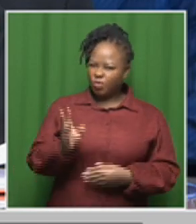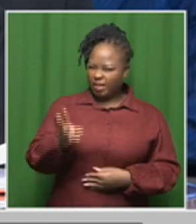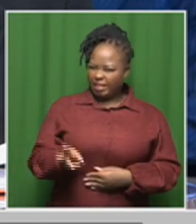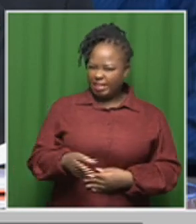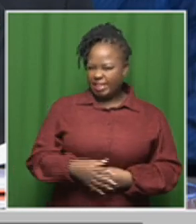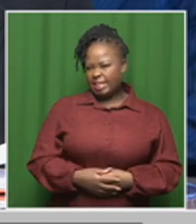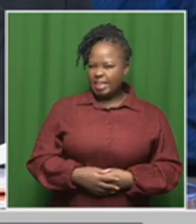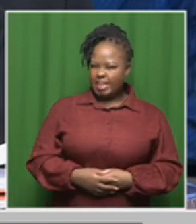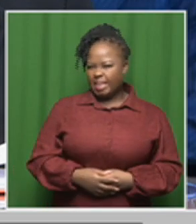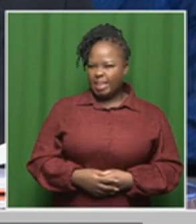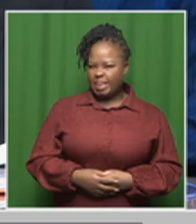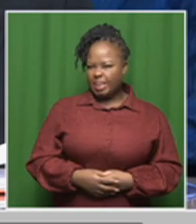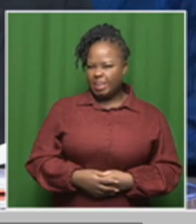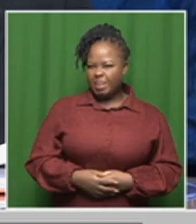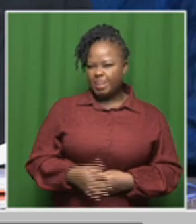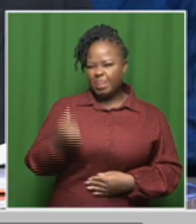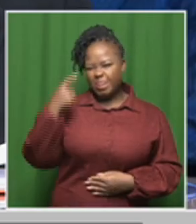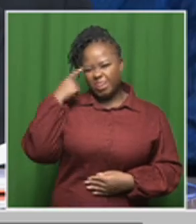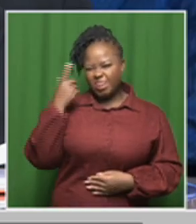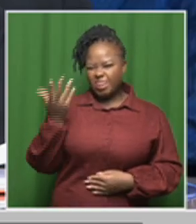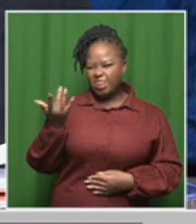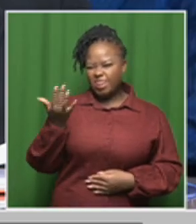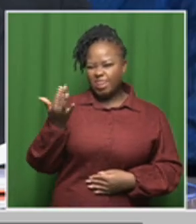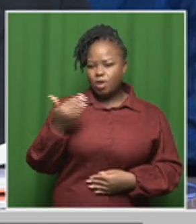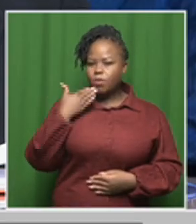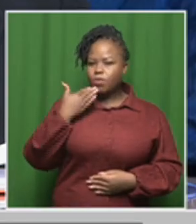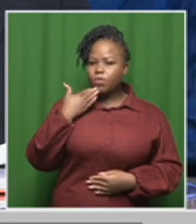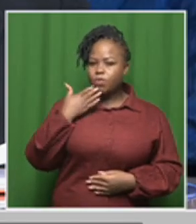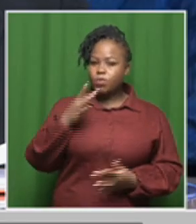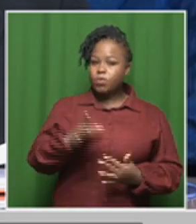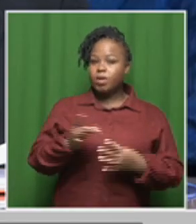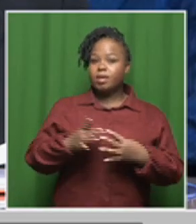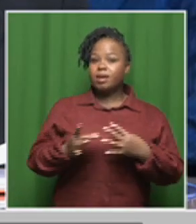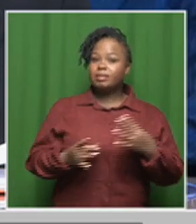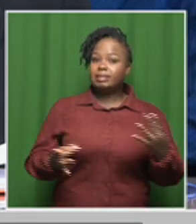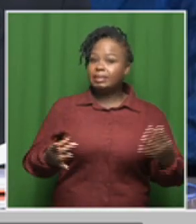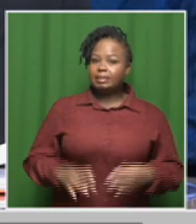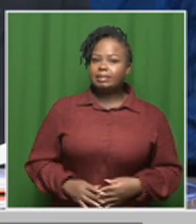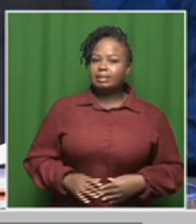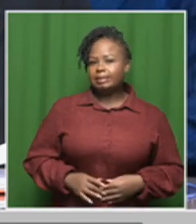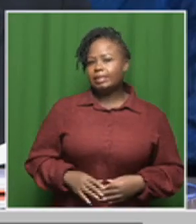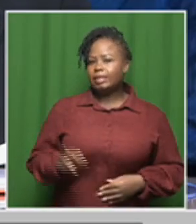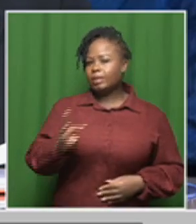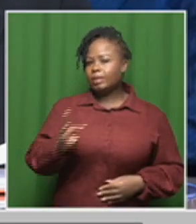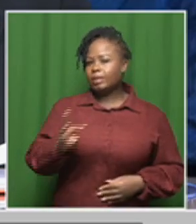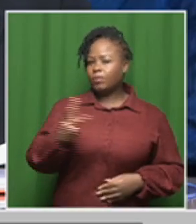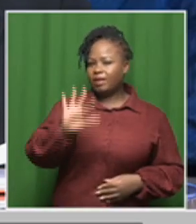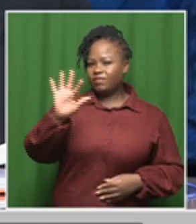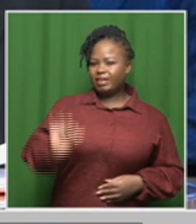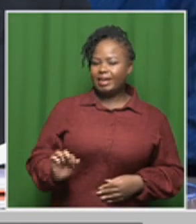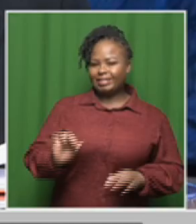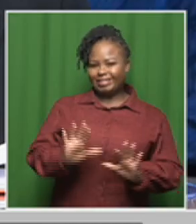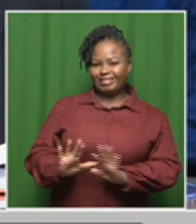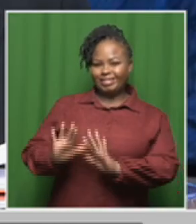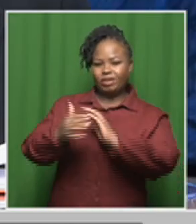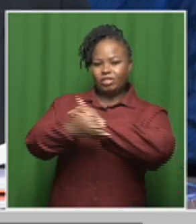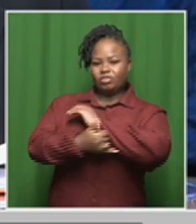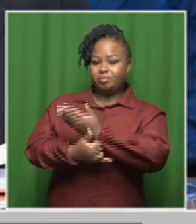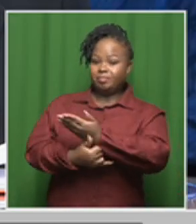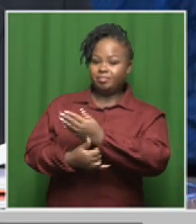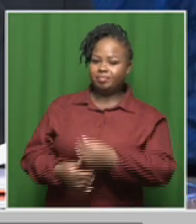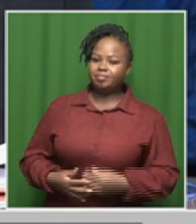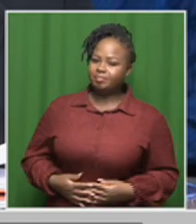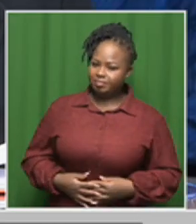very quickly tell us what we should be looking out? I mean, perhaps the main election candidates. What's at stake in the West African democratic country